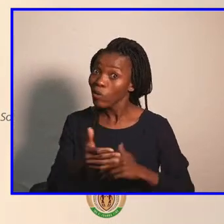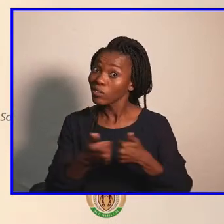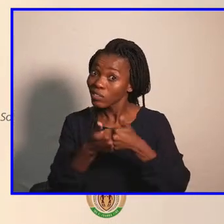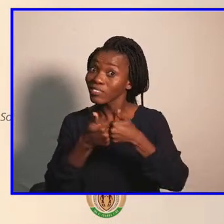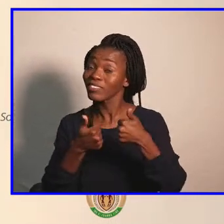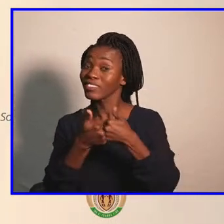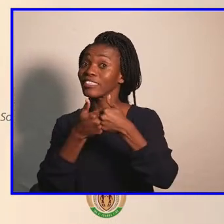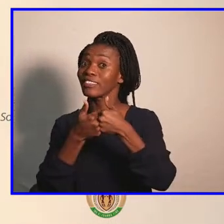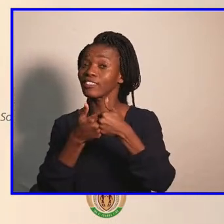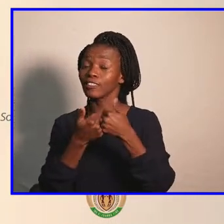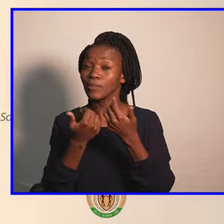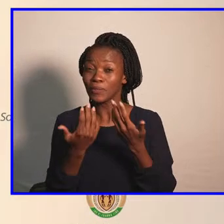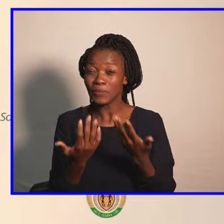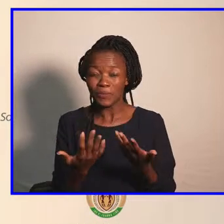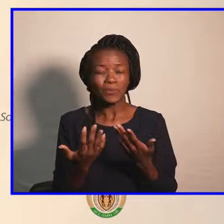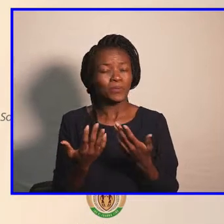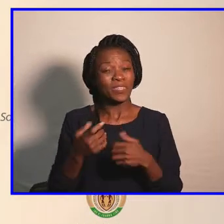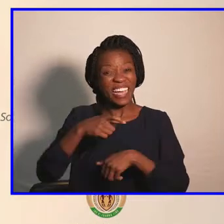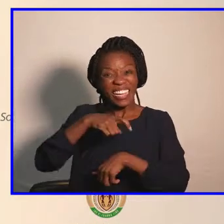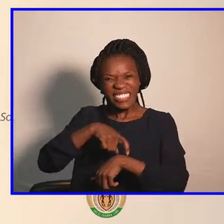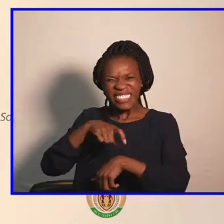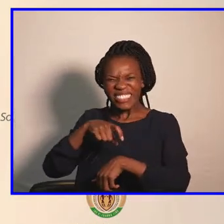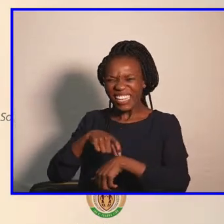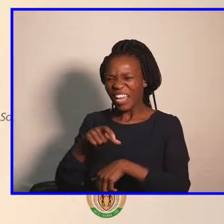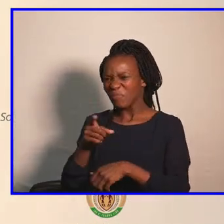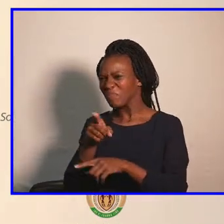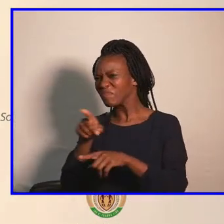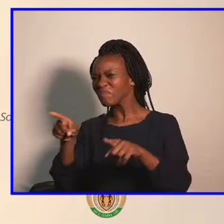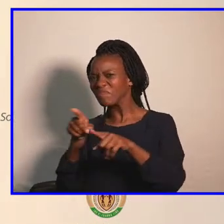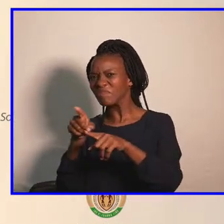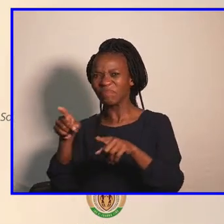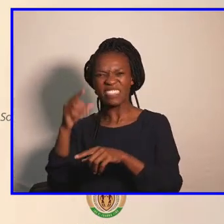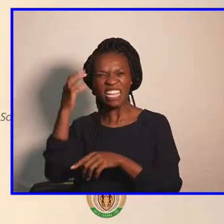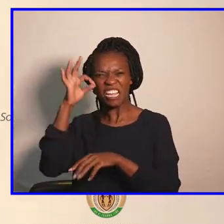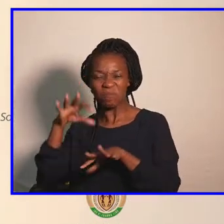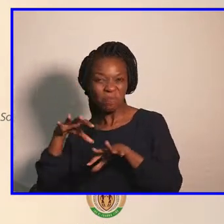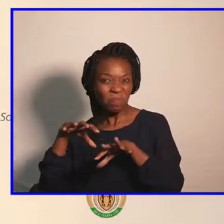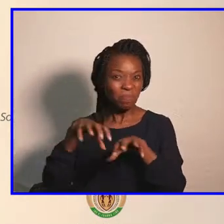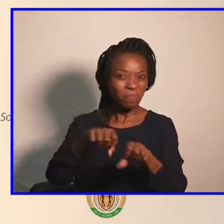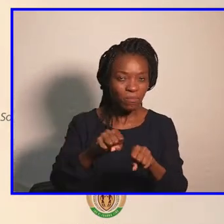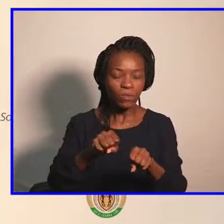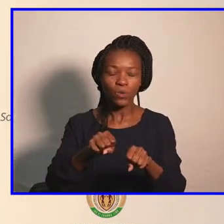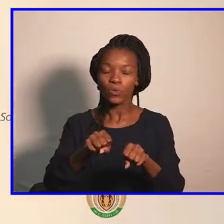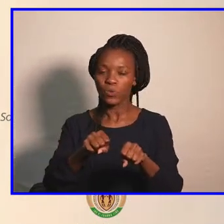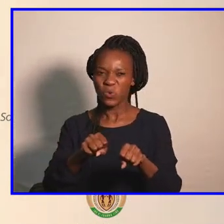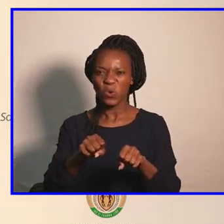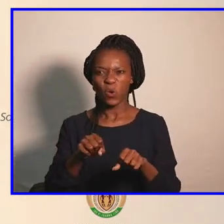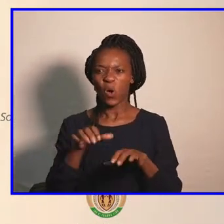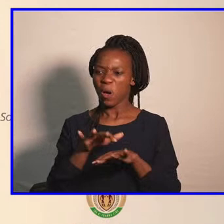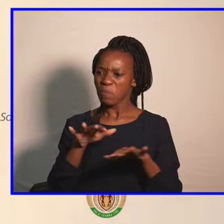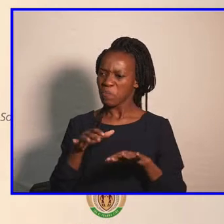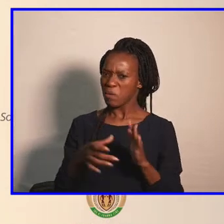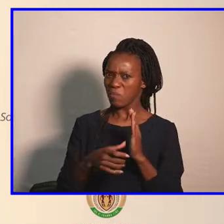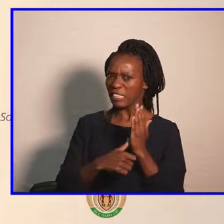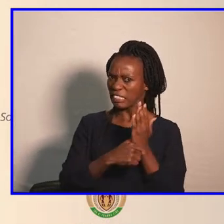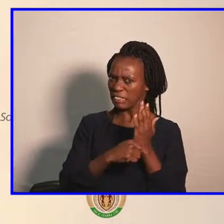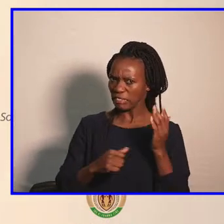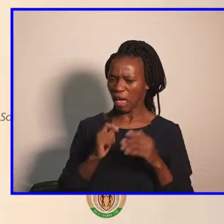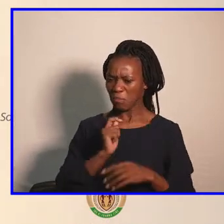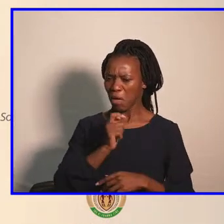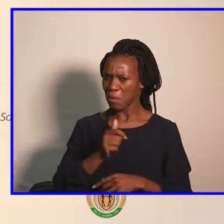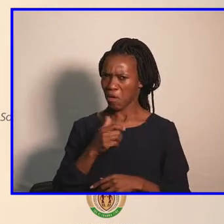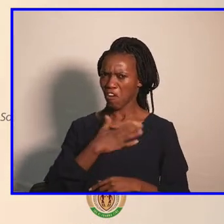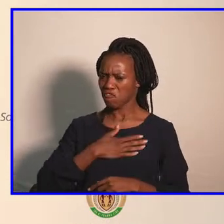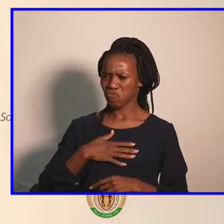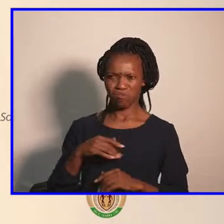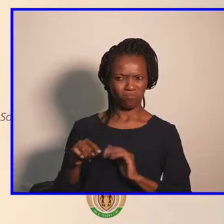state capture has had an undeniable negative effect on taxpayer perceptions. Failures of governance